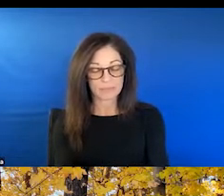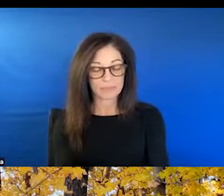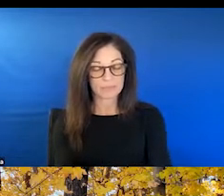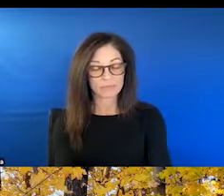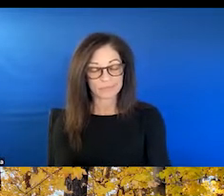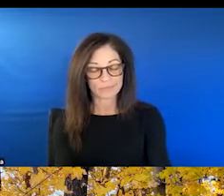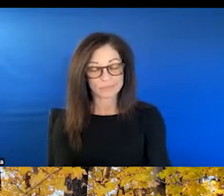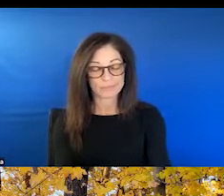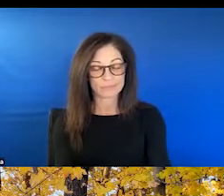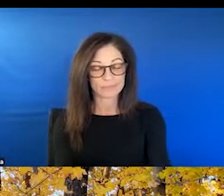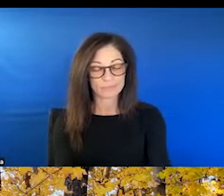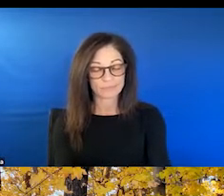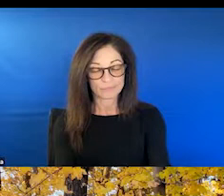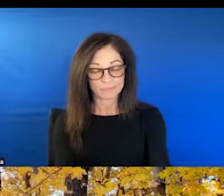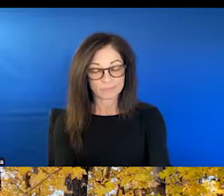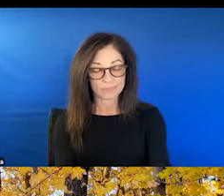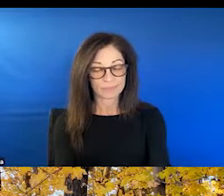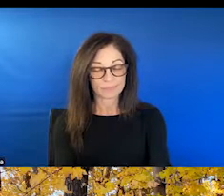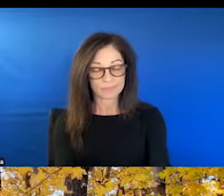So what is healing through justice?